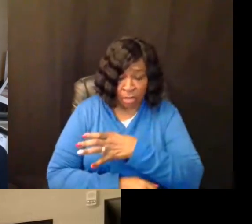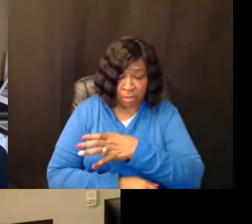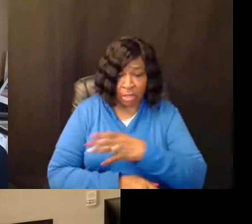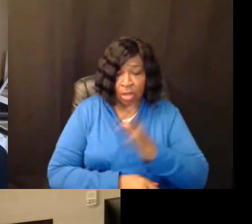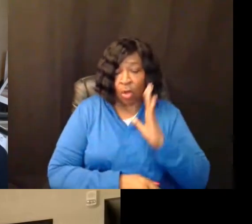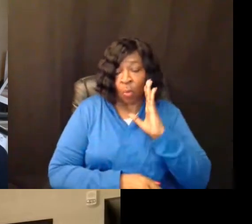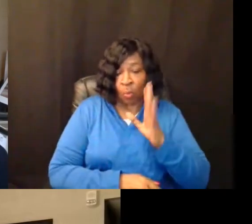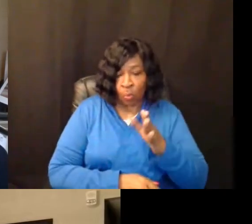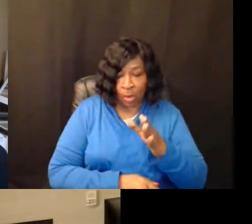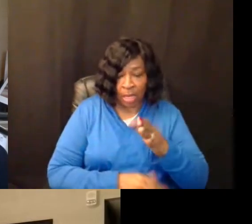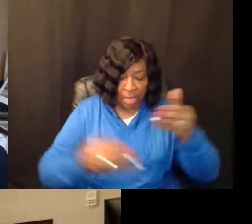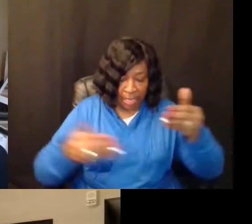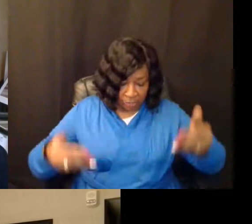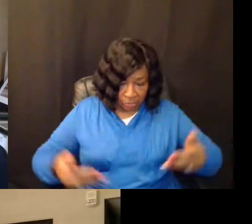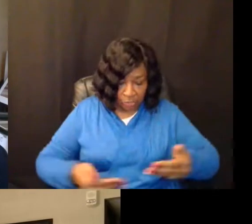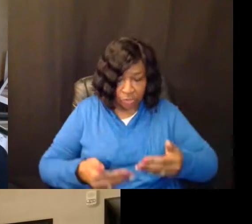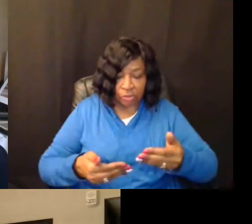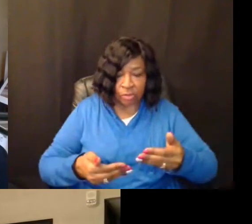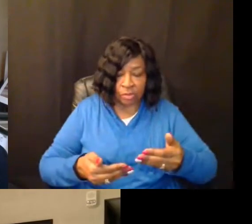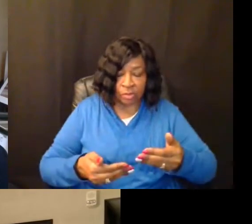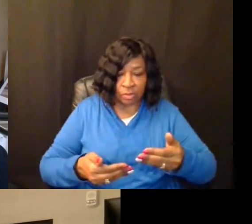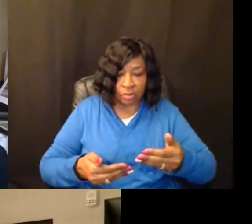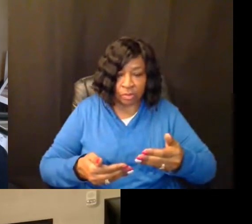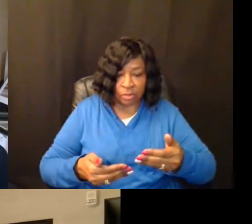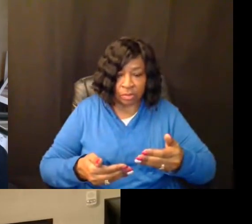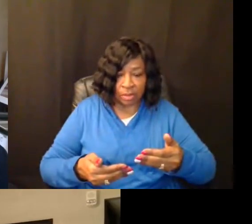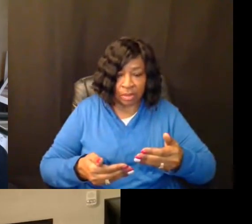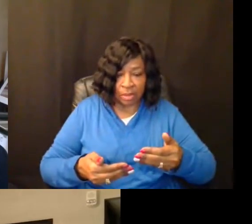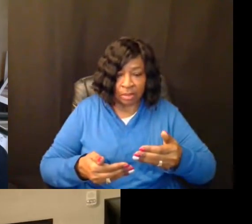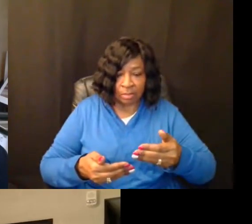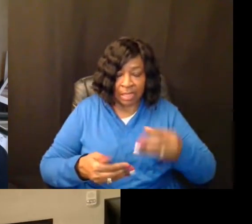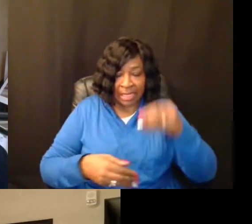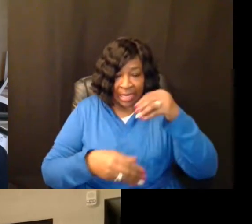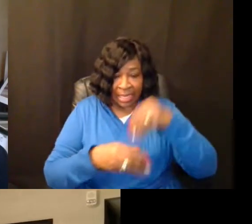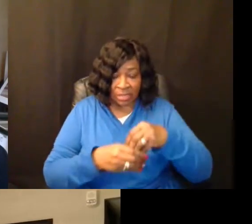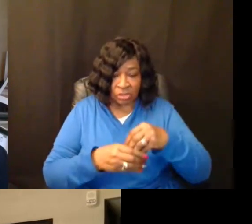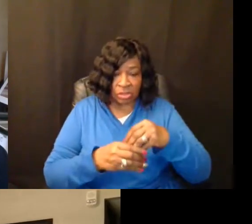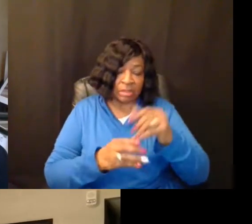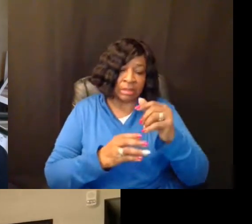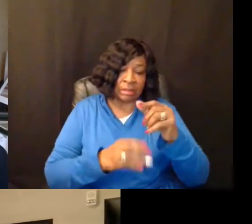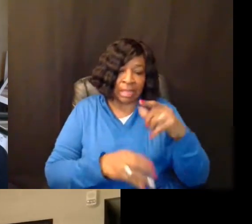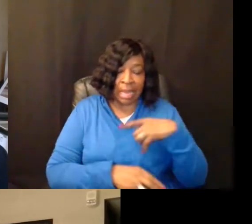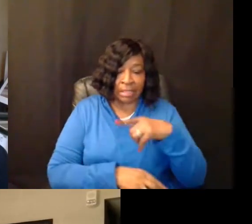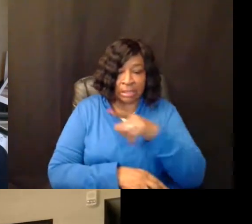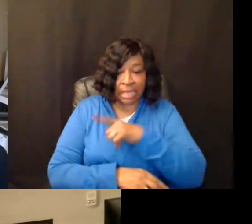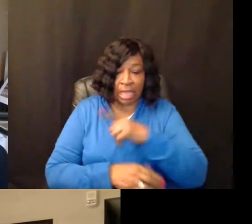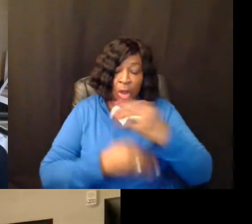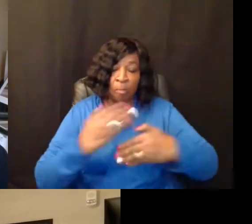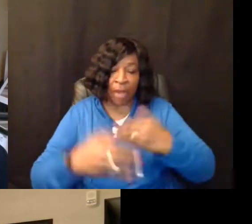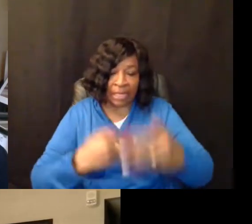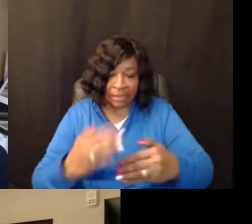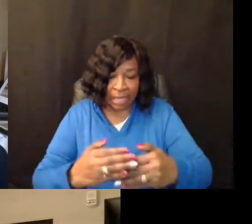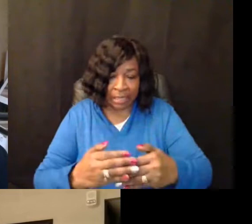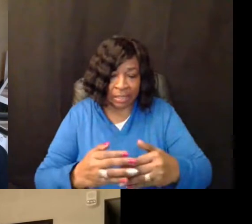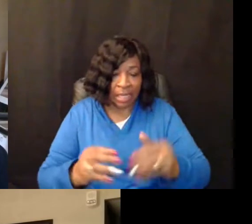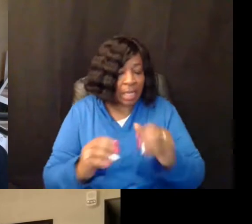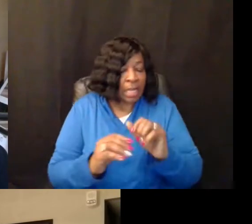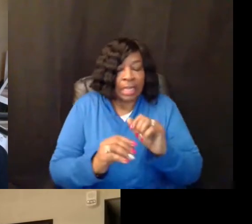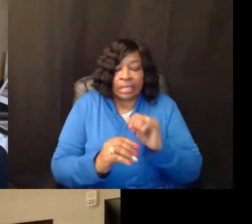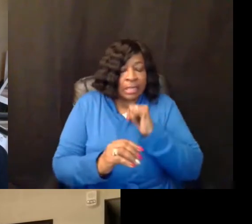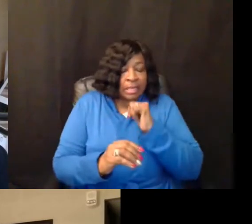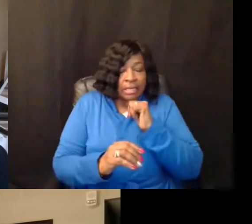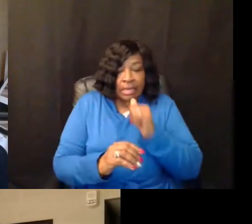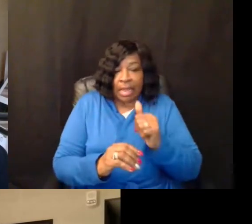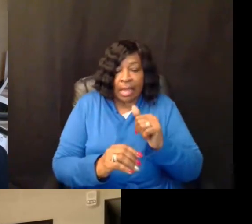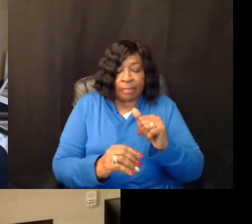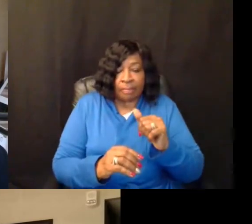up introducing into Congress, into the legislative process, with no intention of them ever becoming